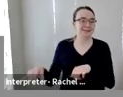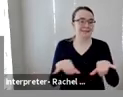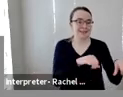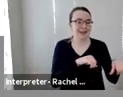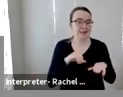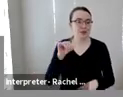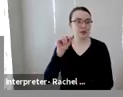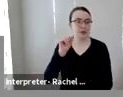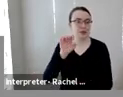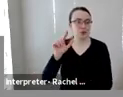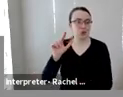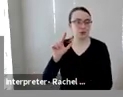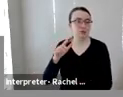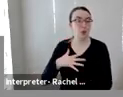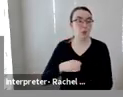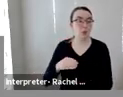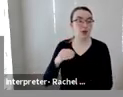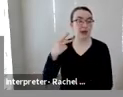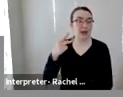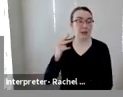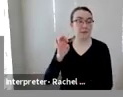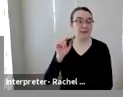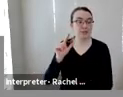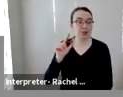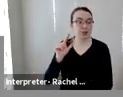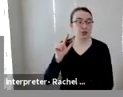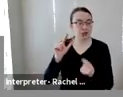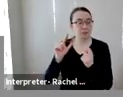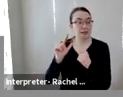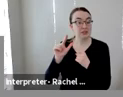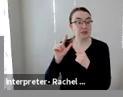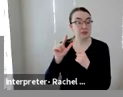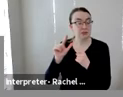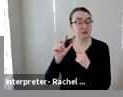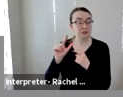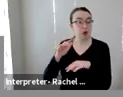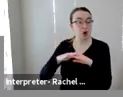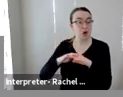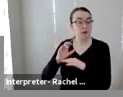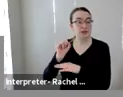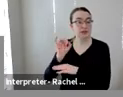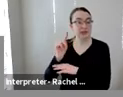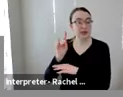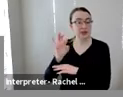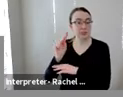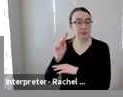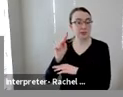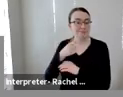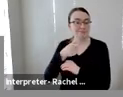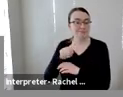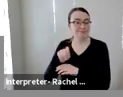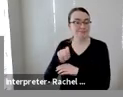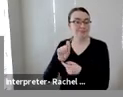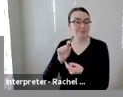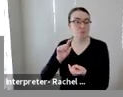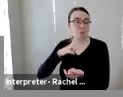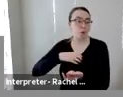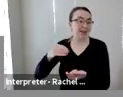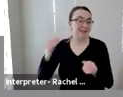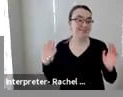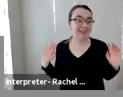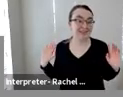pencil. Right. So I use the pencil tool in Fusion or in Sketchbook, and I just change it to white. That's it.